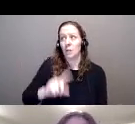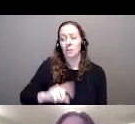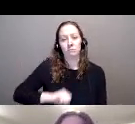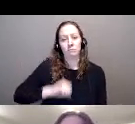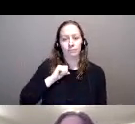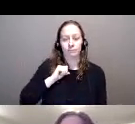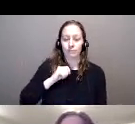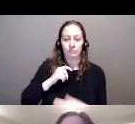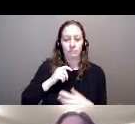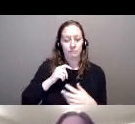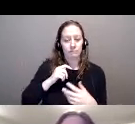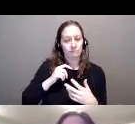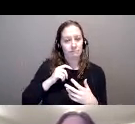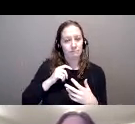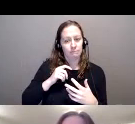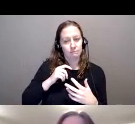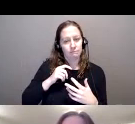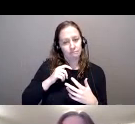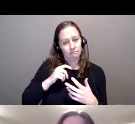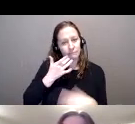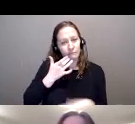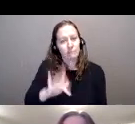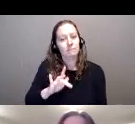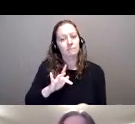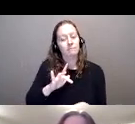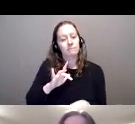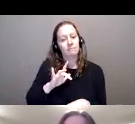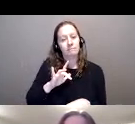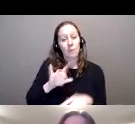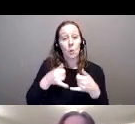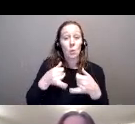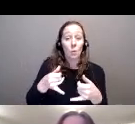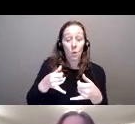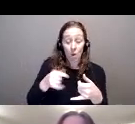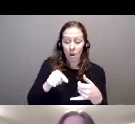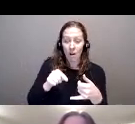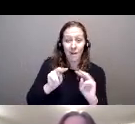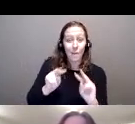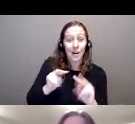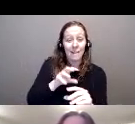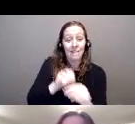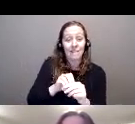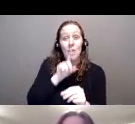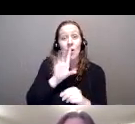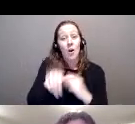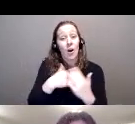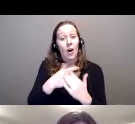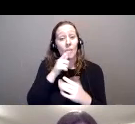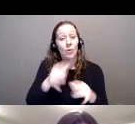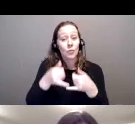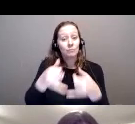watched and been a part of your awards ceremony. I want to send our congratulations to all the award